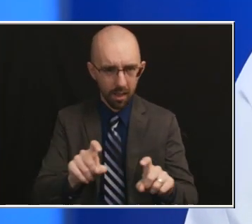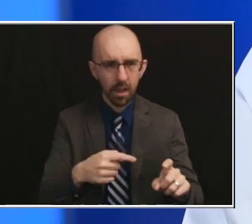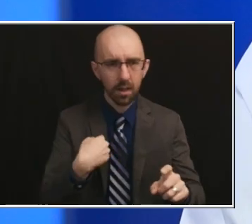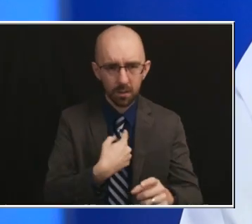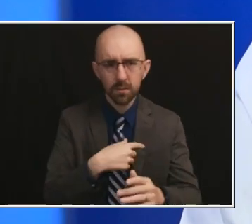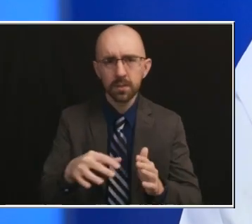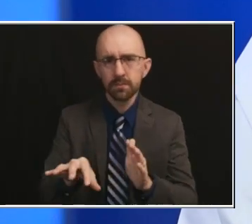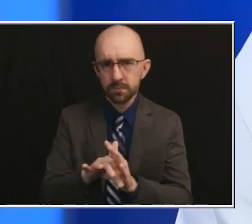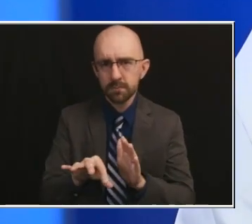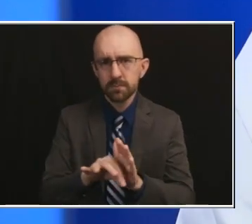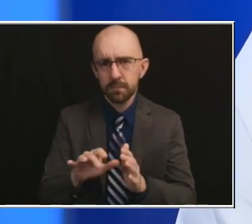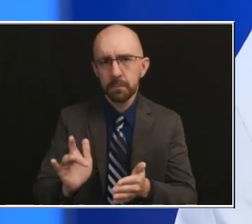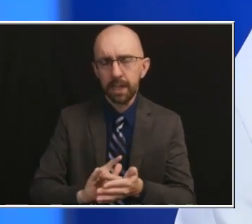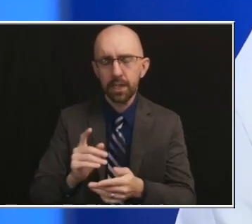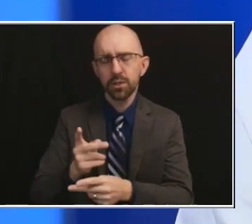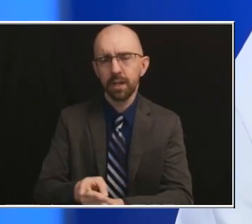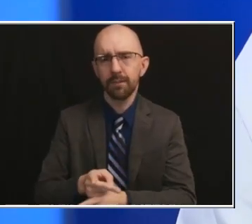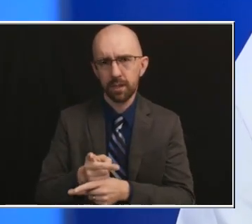medications. So